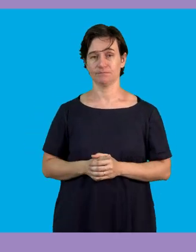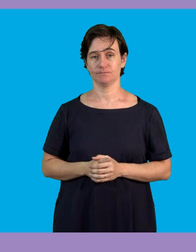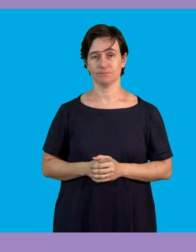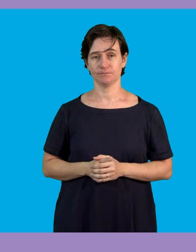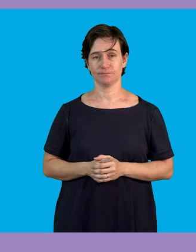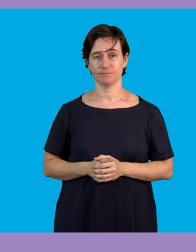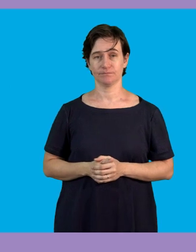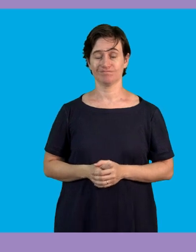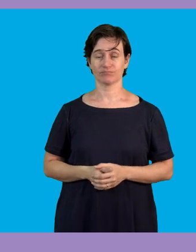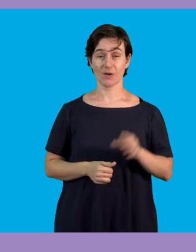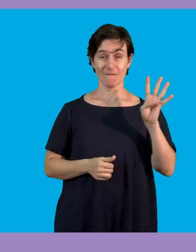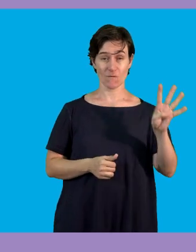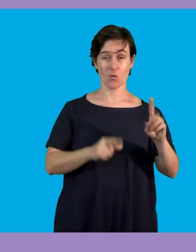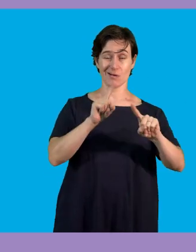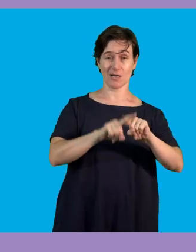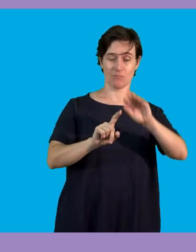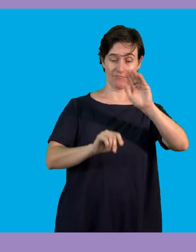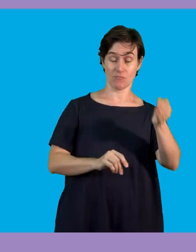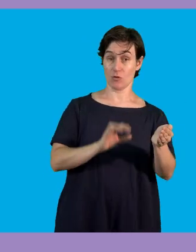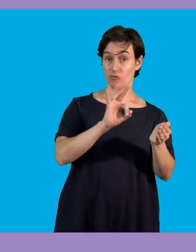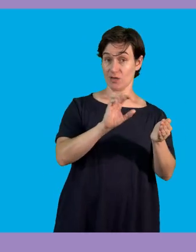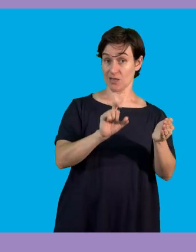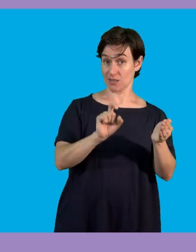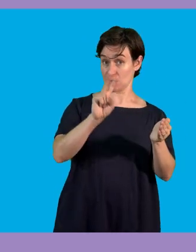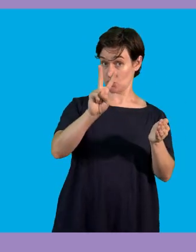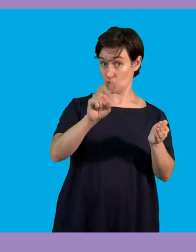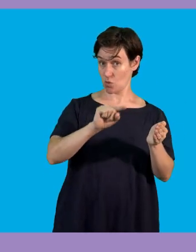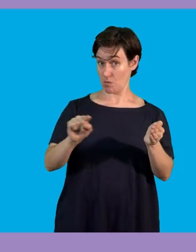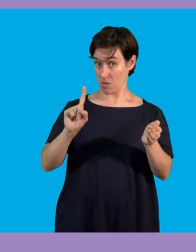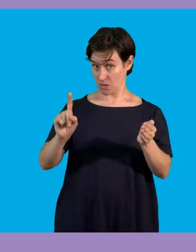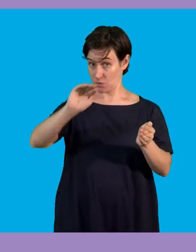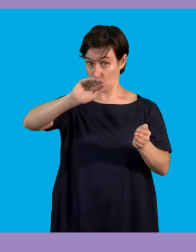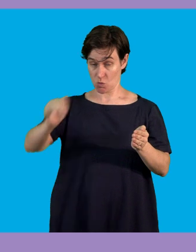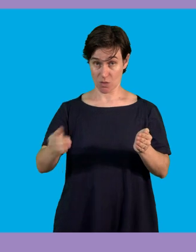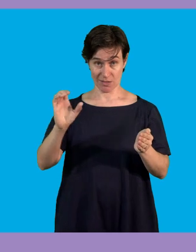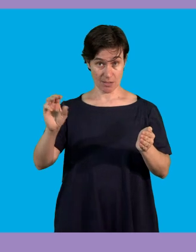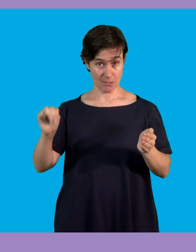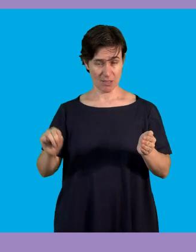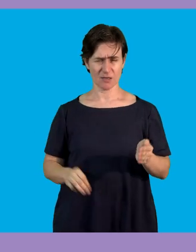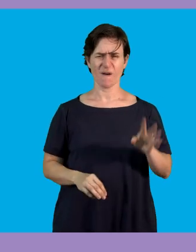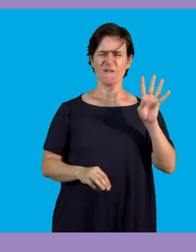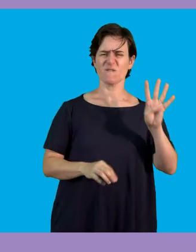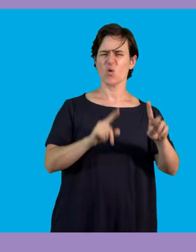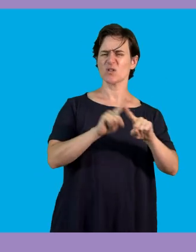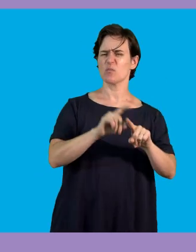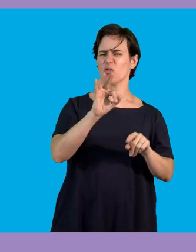use. 4 multiplied by 3x squared will give